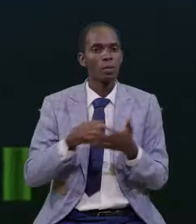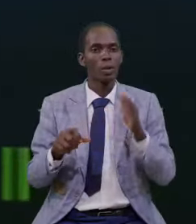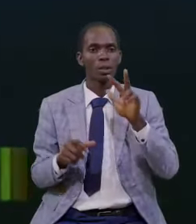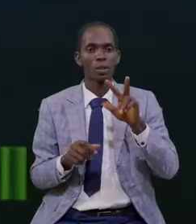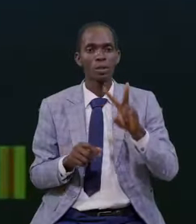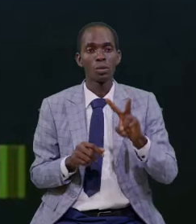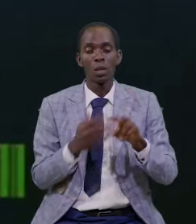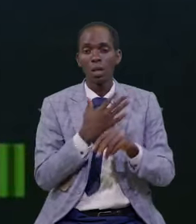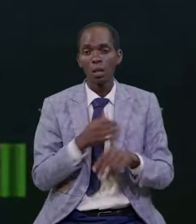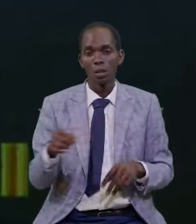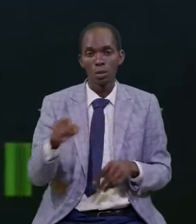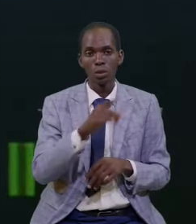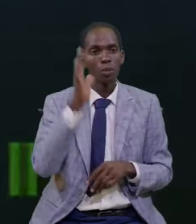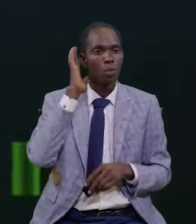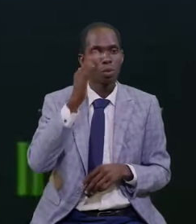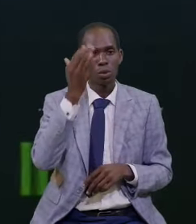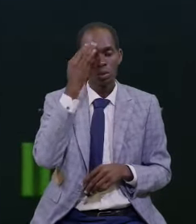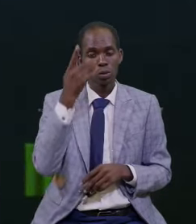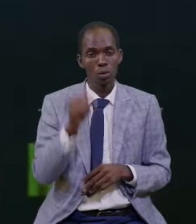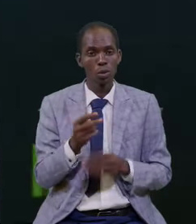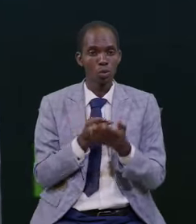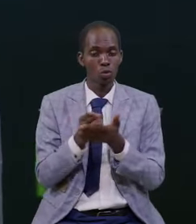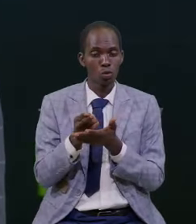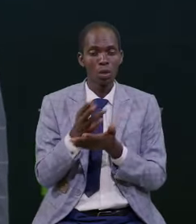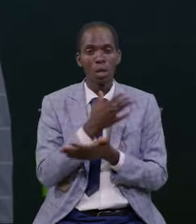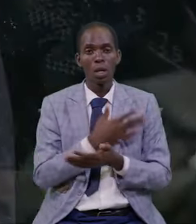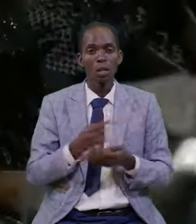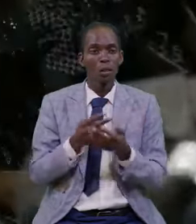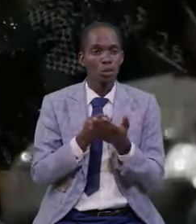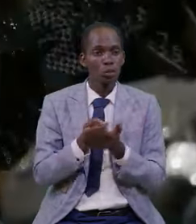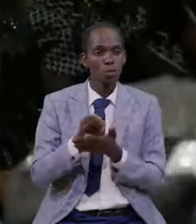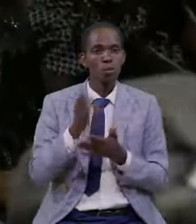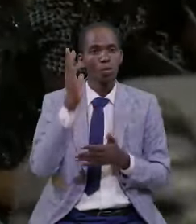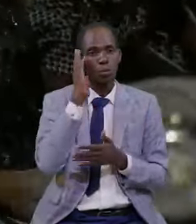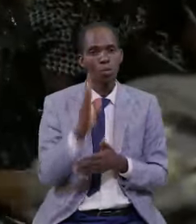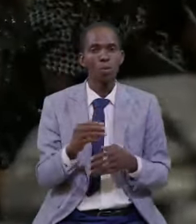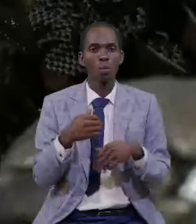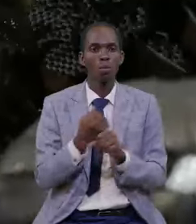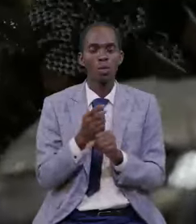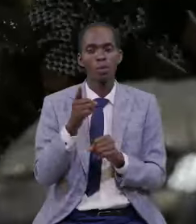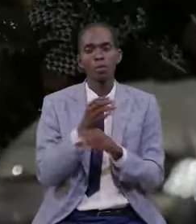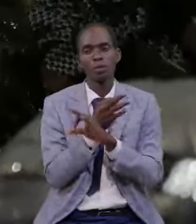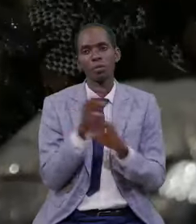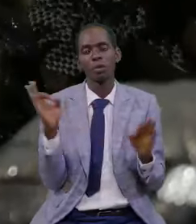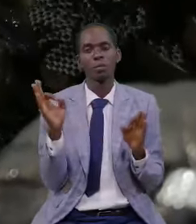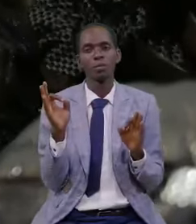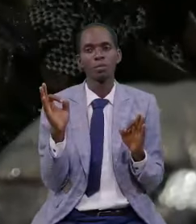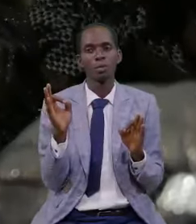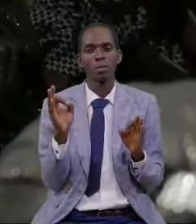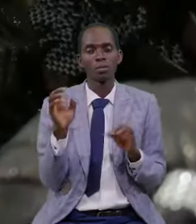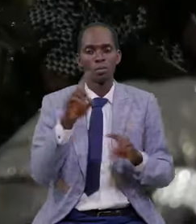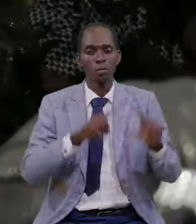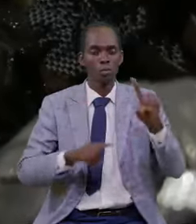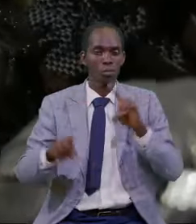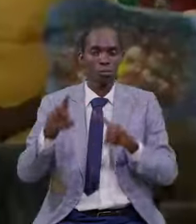know the truth. And the truth will make you free. Say that with me. And ye